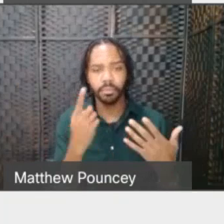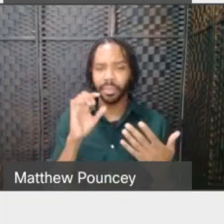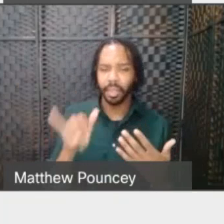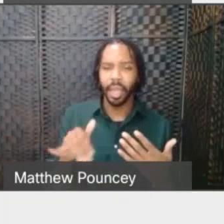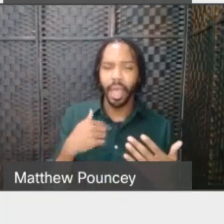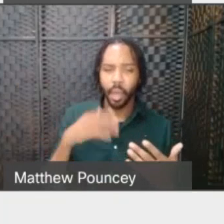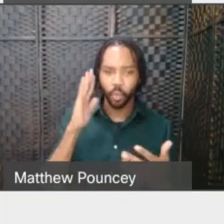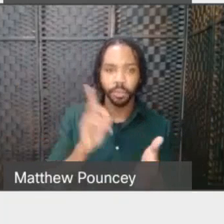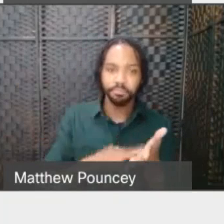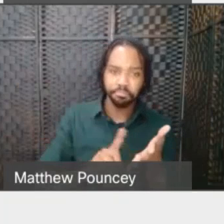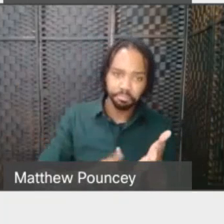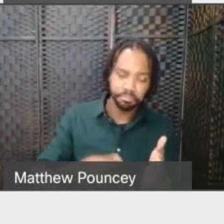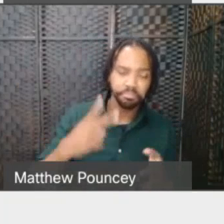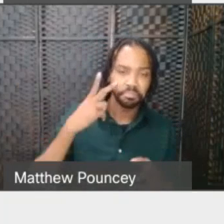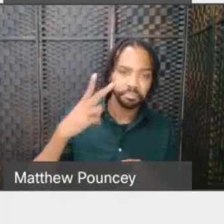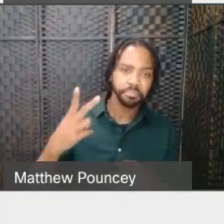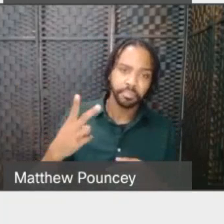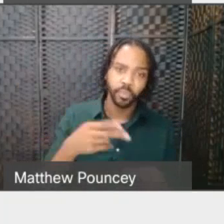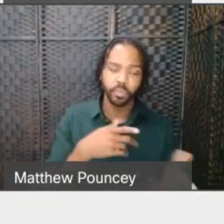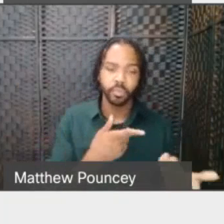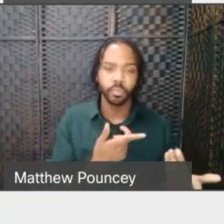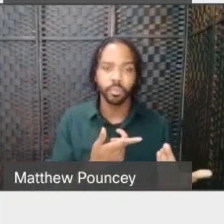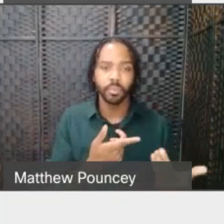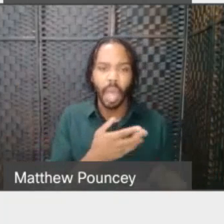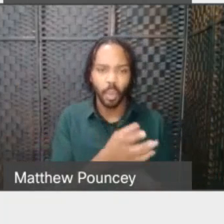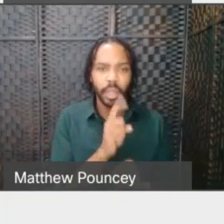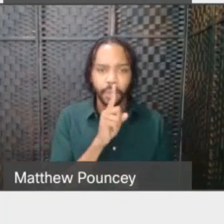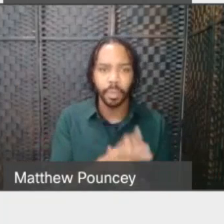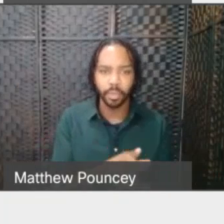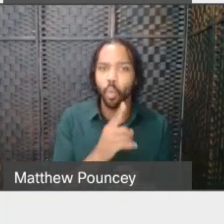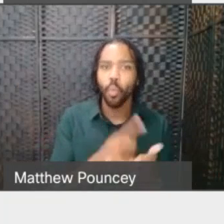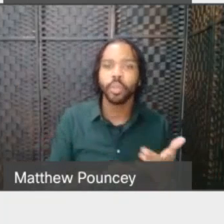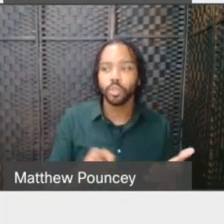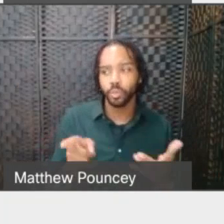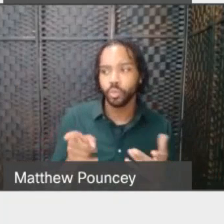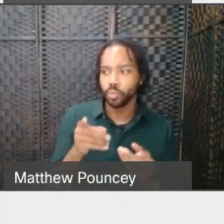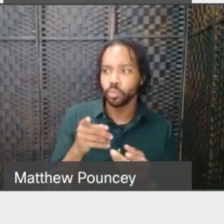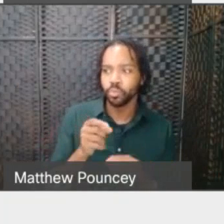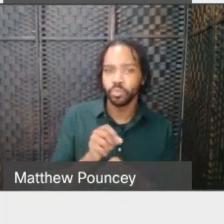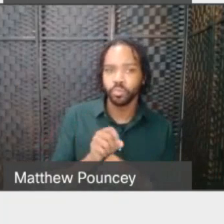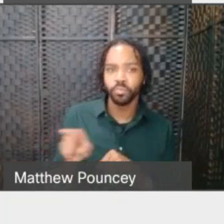information? I will get confirmation on what do you actually receive.